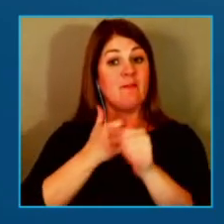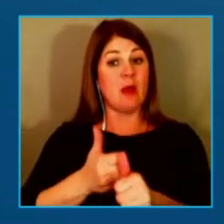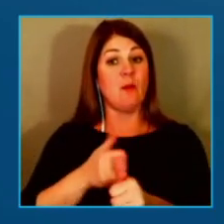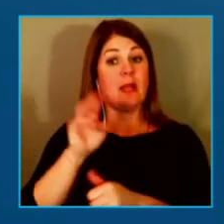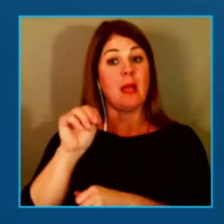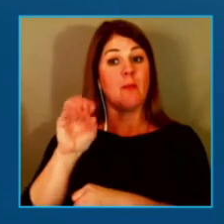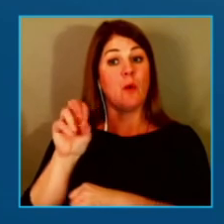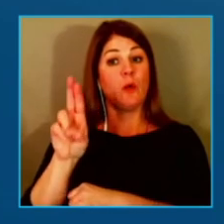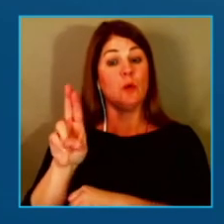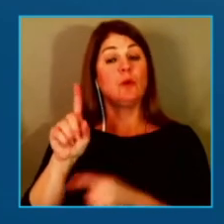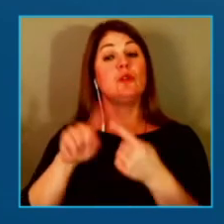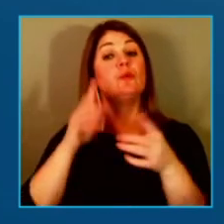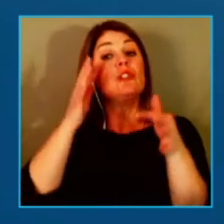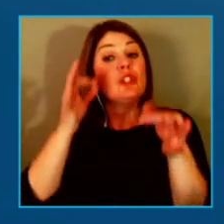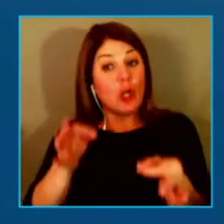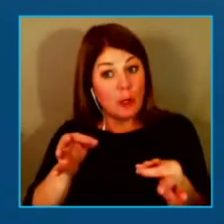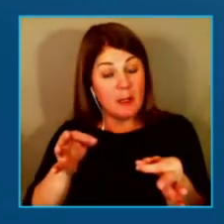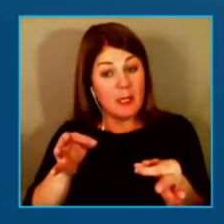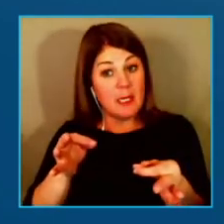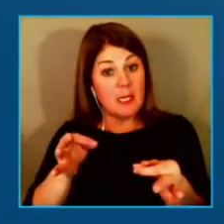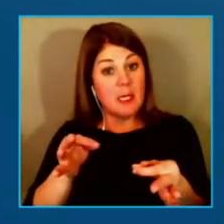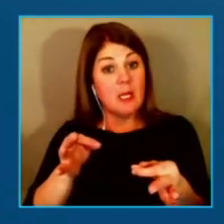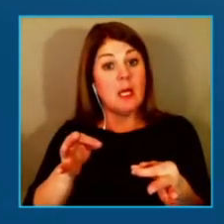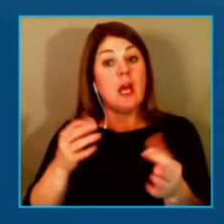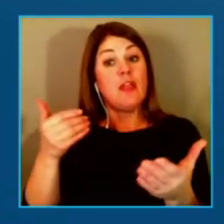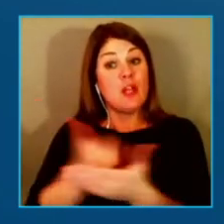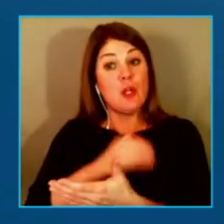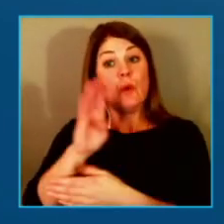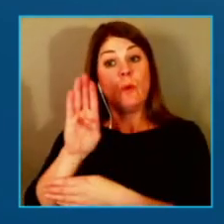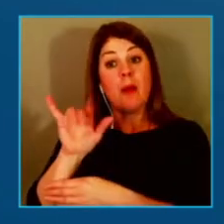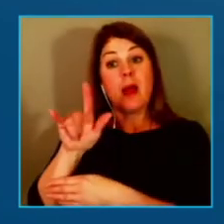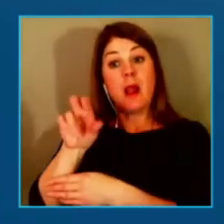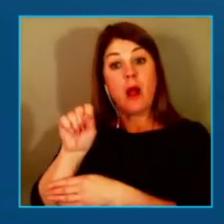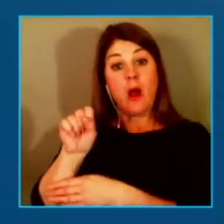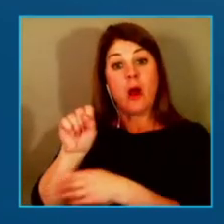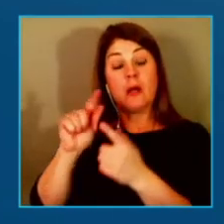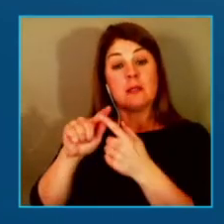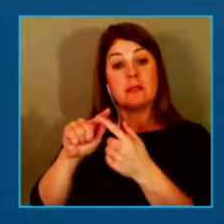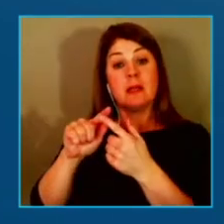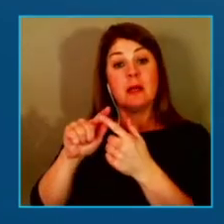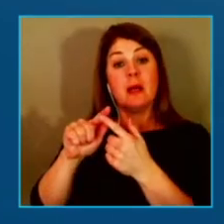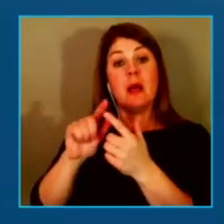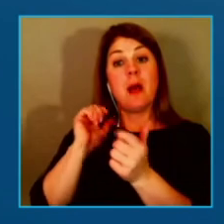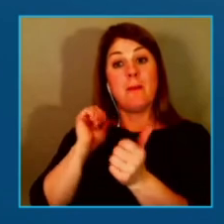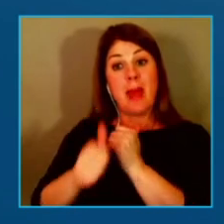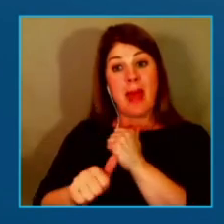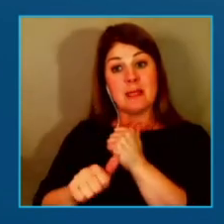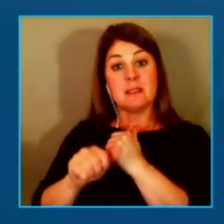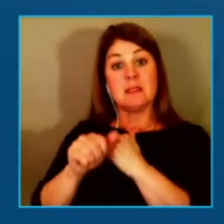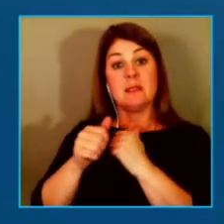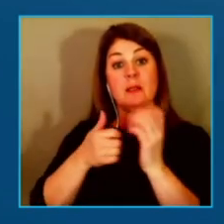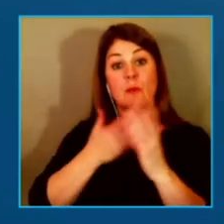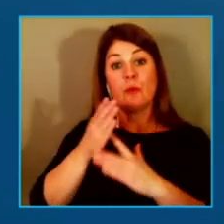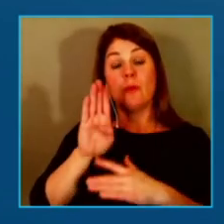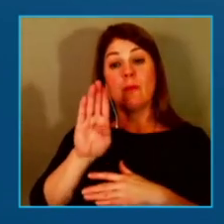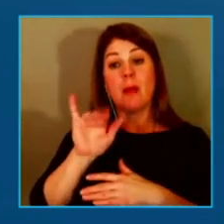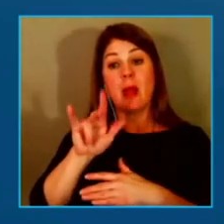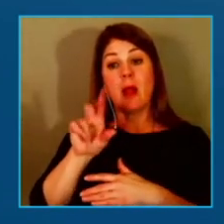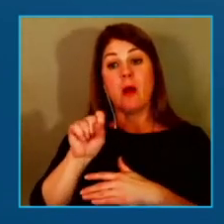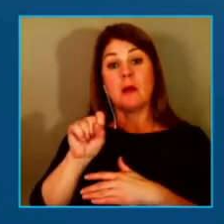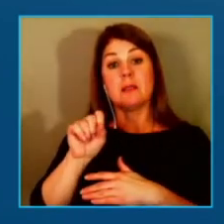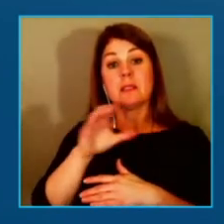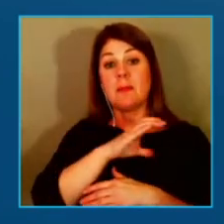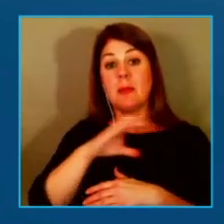to determine whether the new bylaws as passed by the Bylaws Committee of West Virginia DP on December